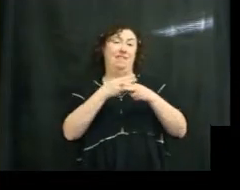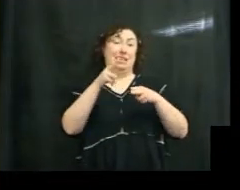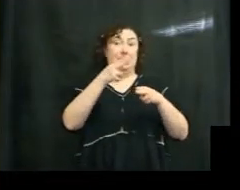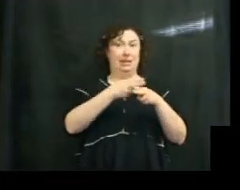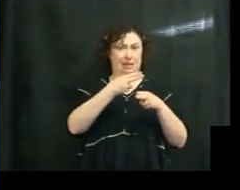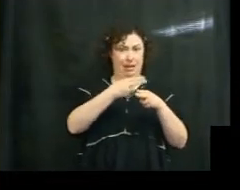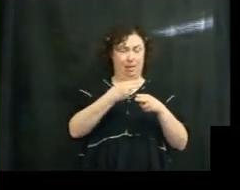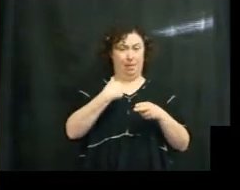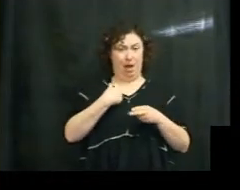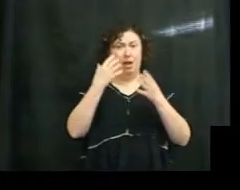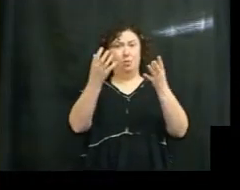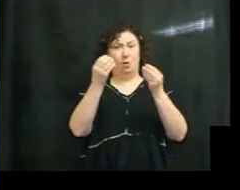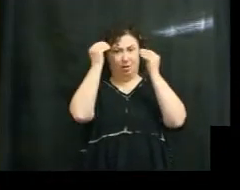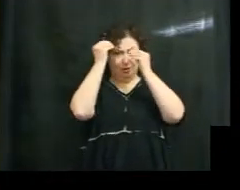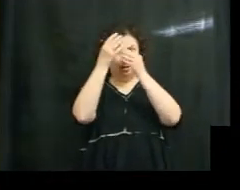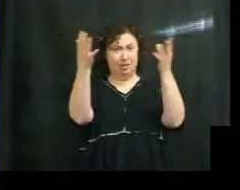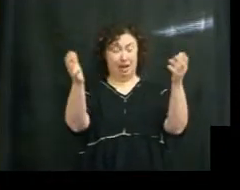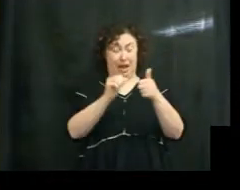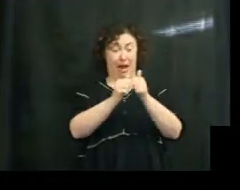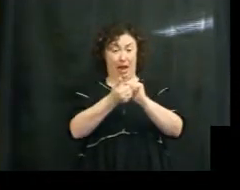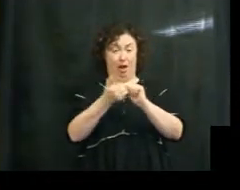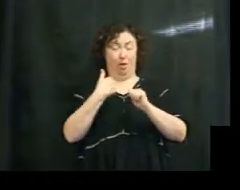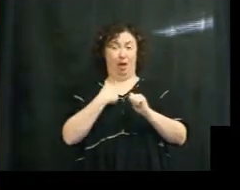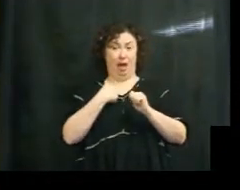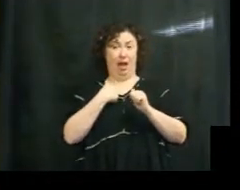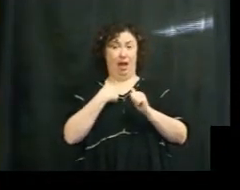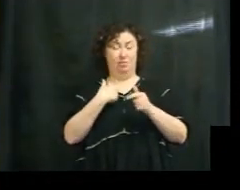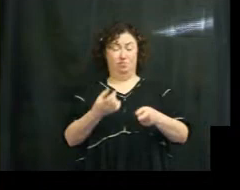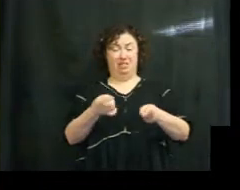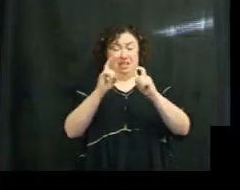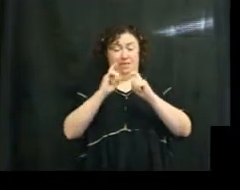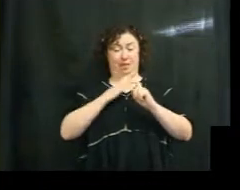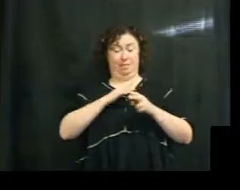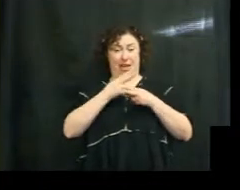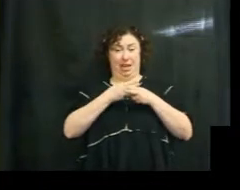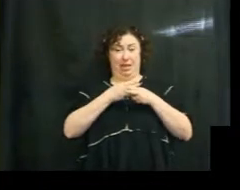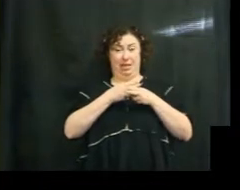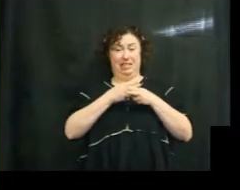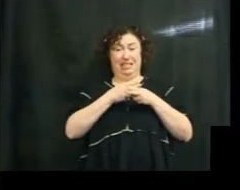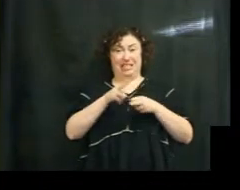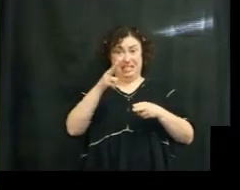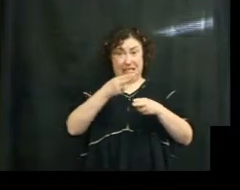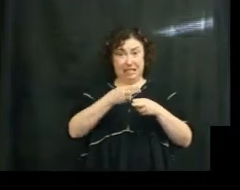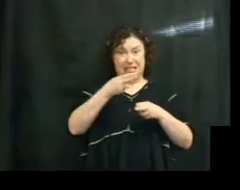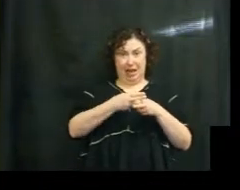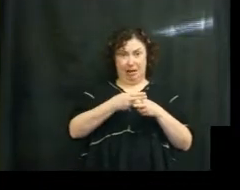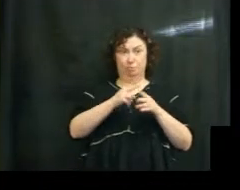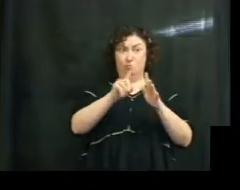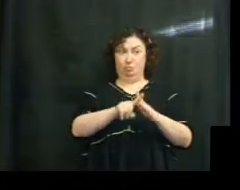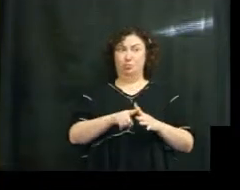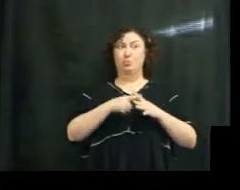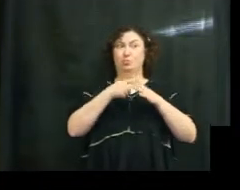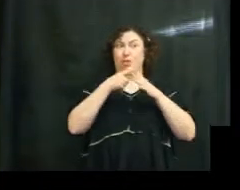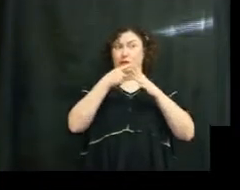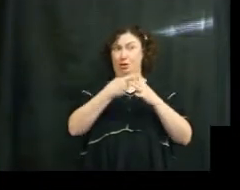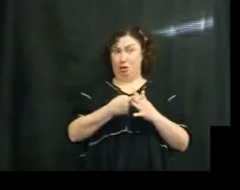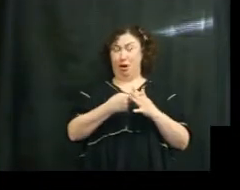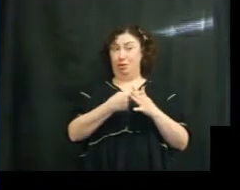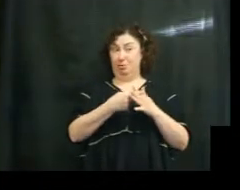your favorite song. Let's start at the beginning because this is a story about music.